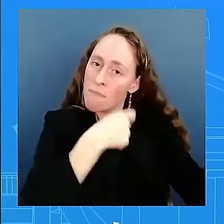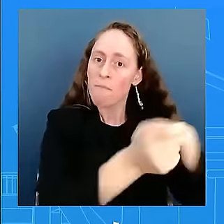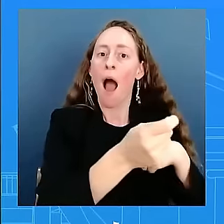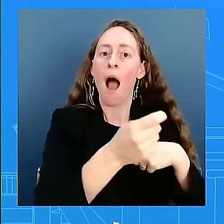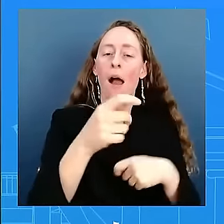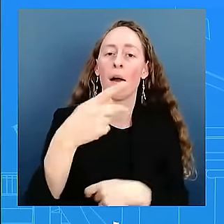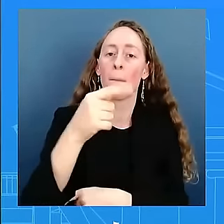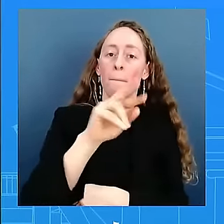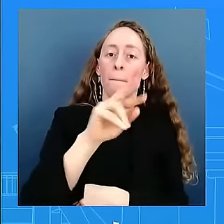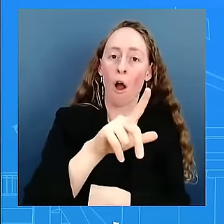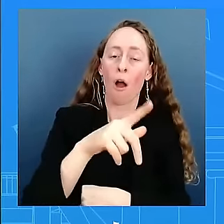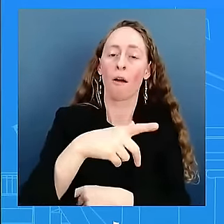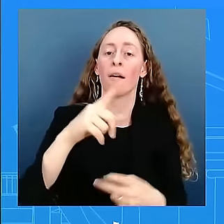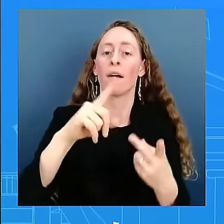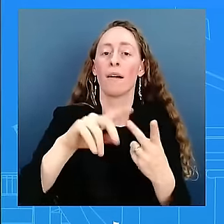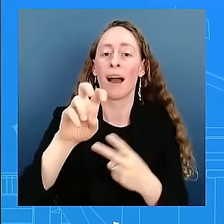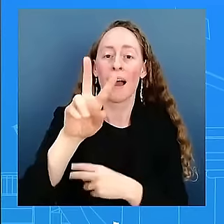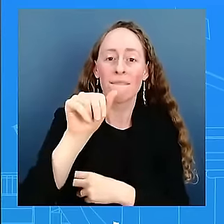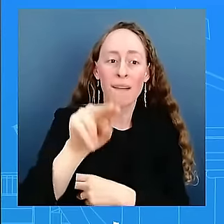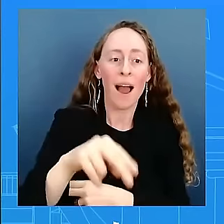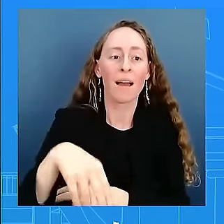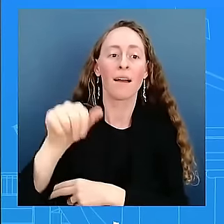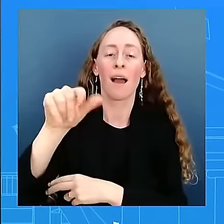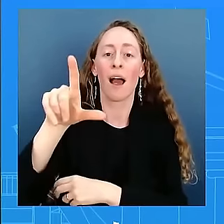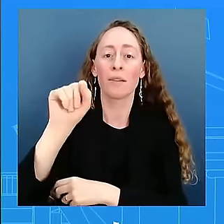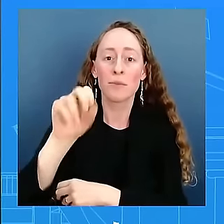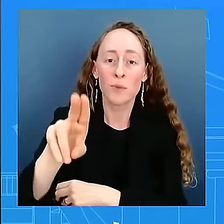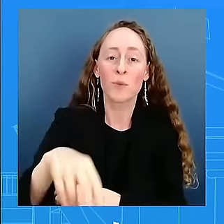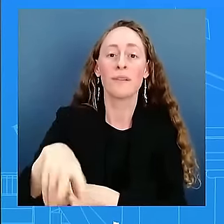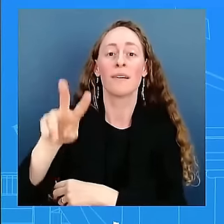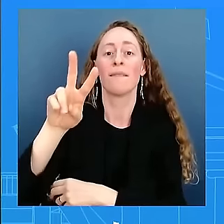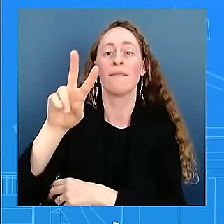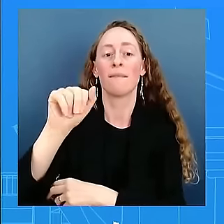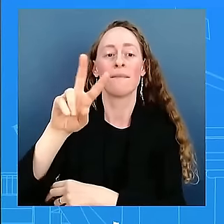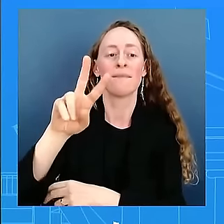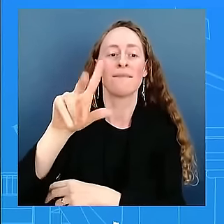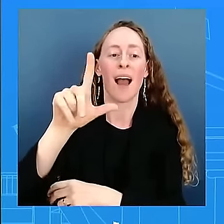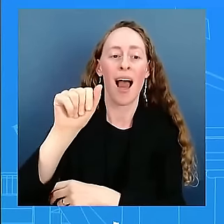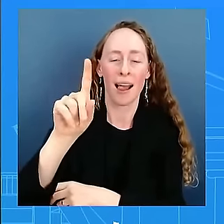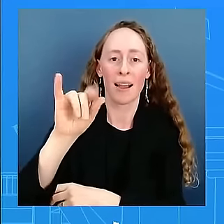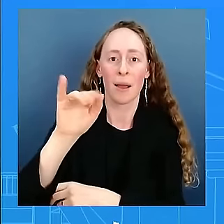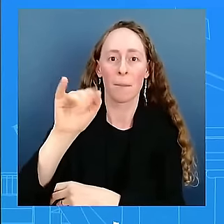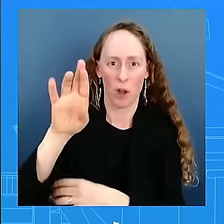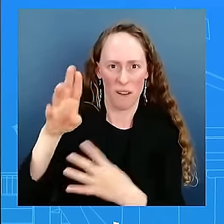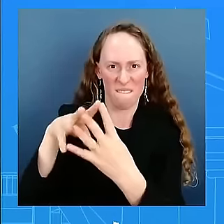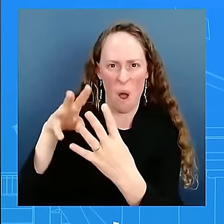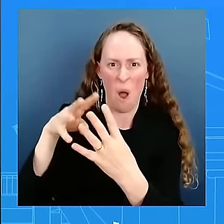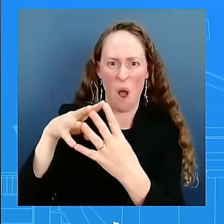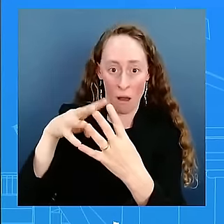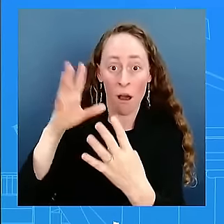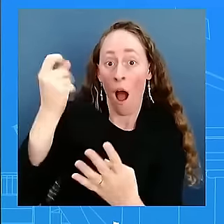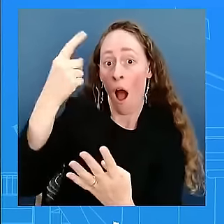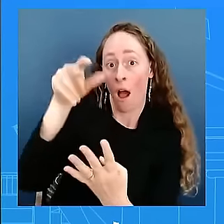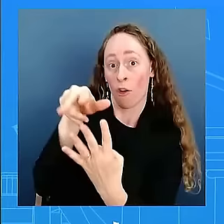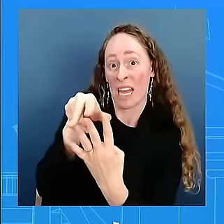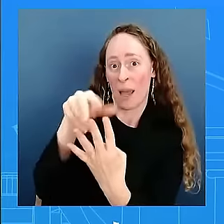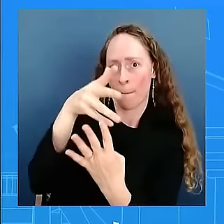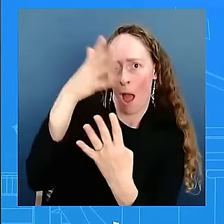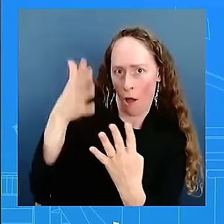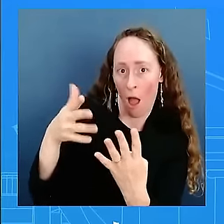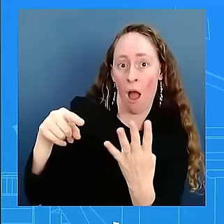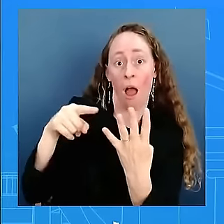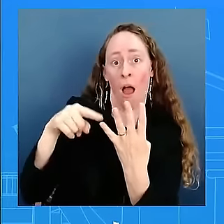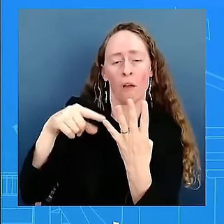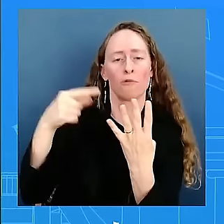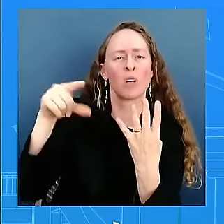Vladimir Karamurza, three American citizens and one American green card holder, are finally coming home. I had the honor and pleasure of joining